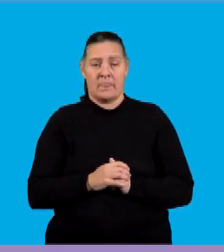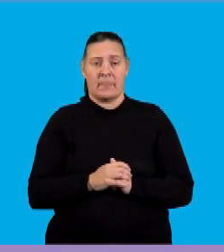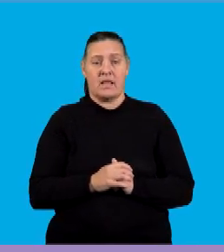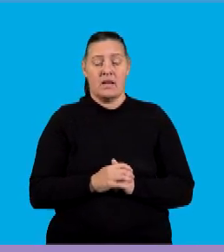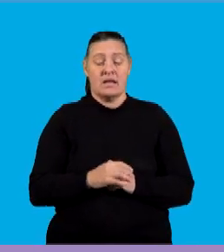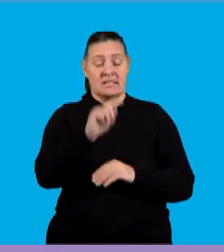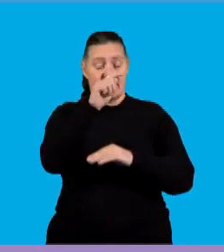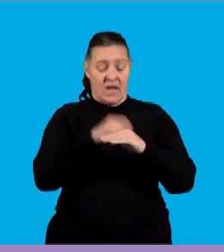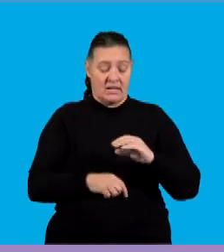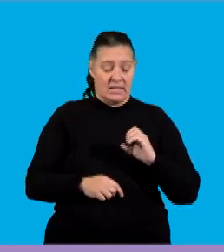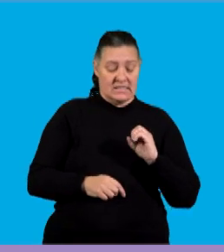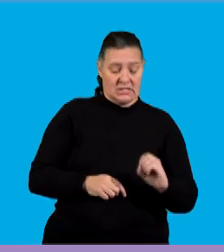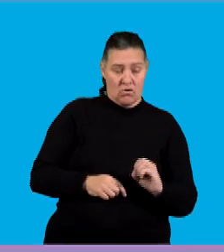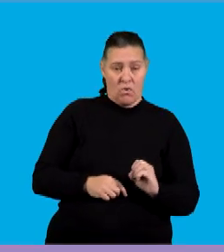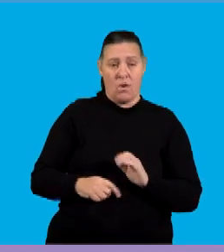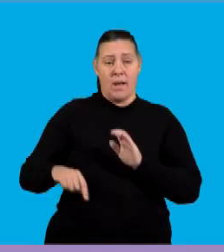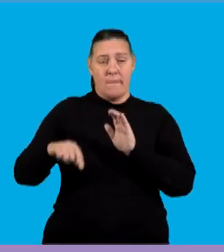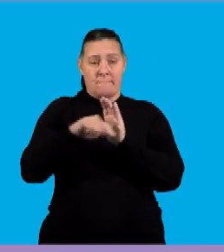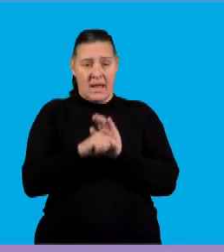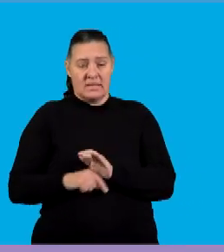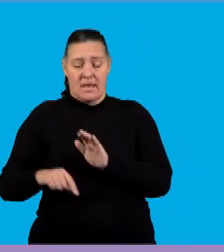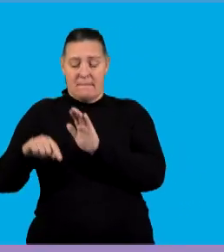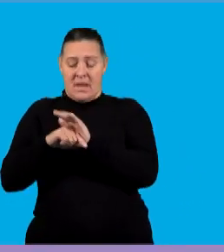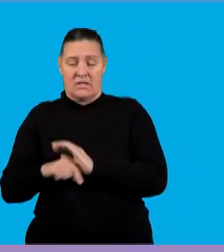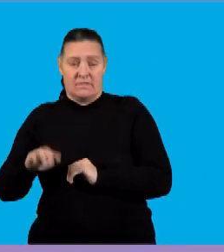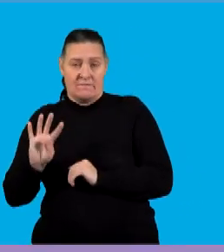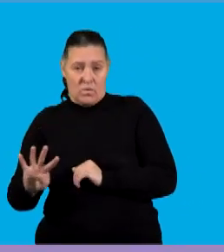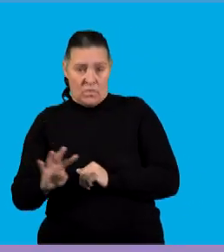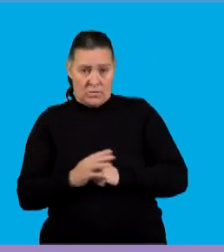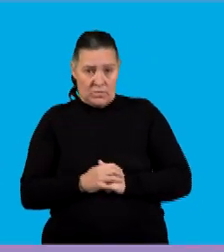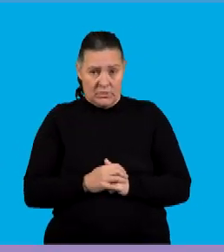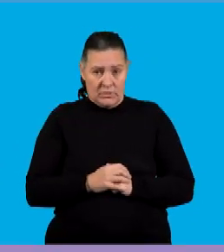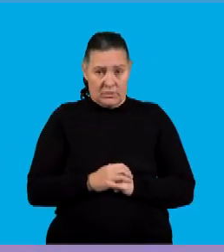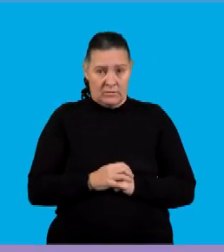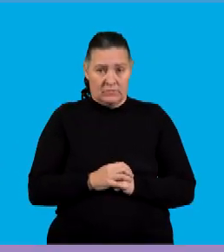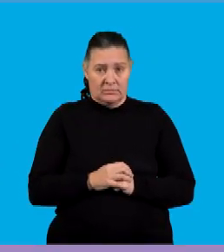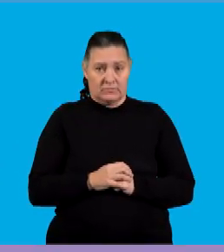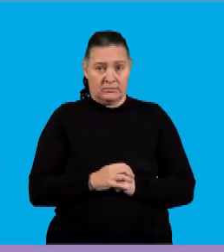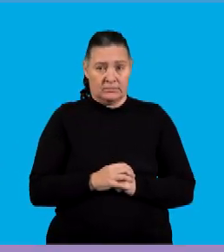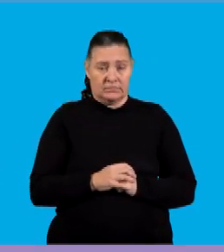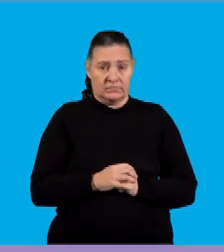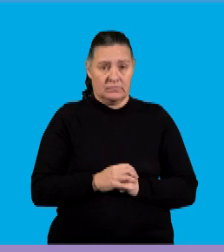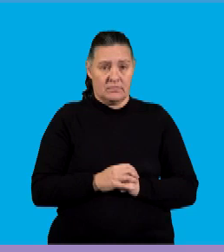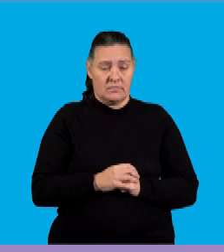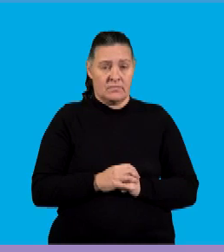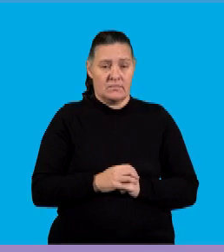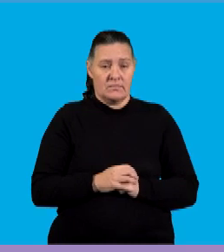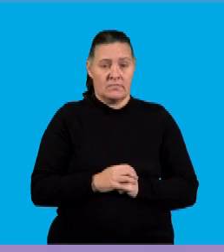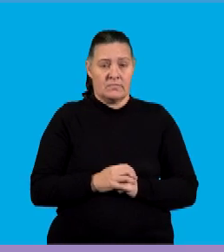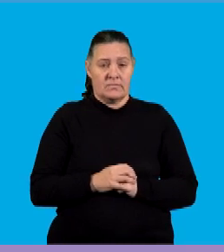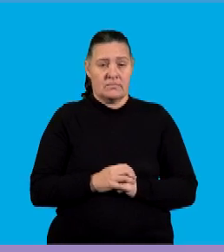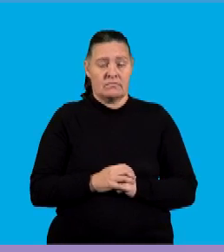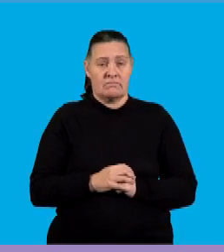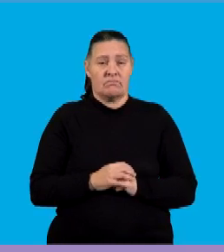this by 0 minus a -4.